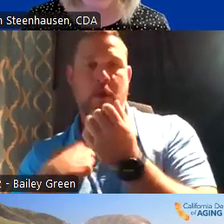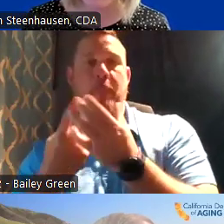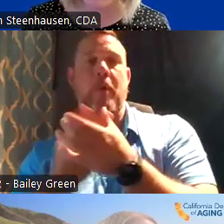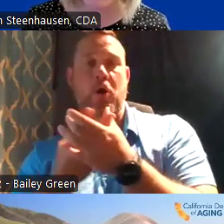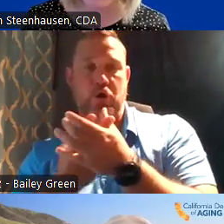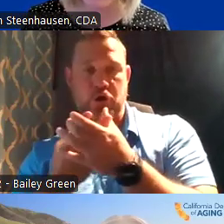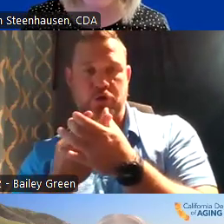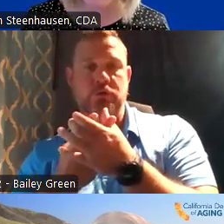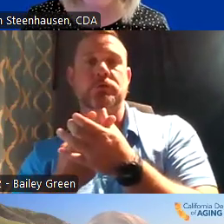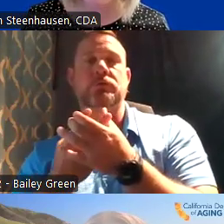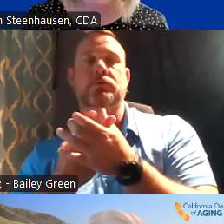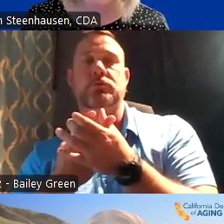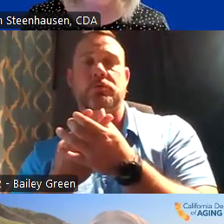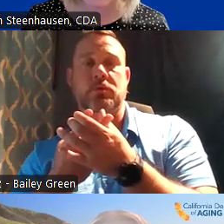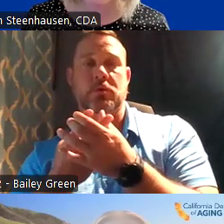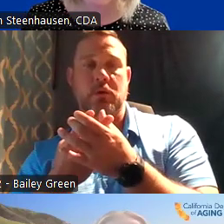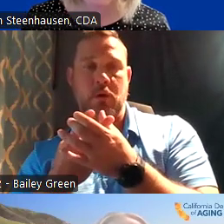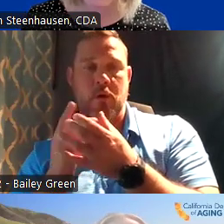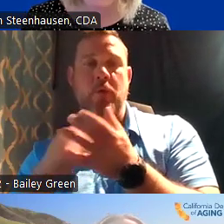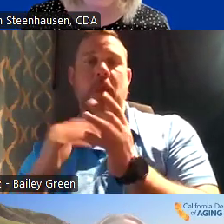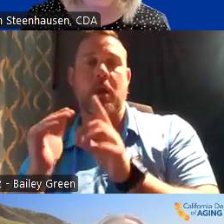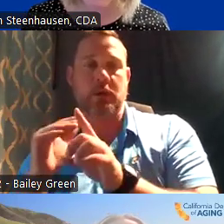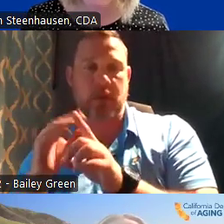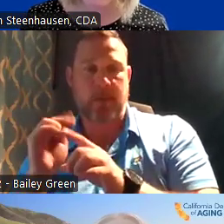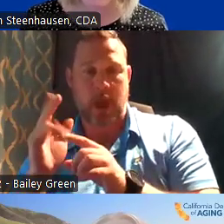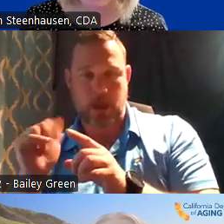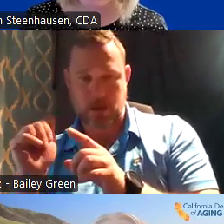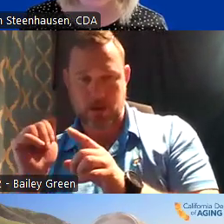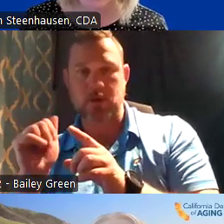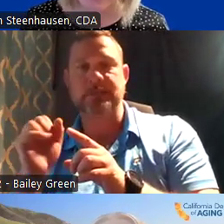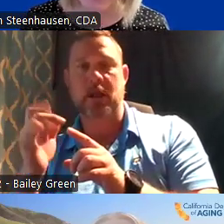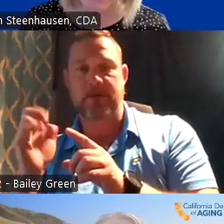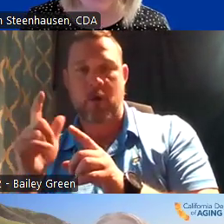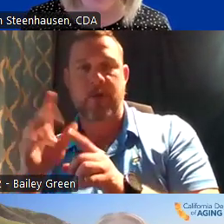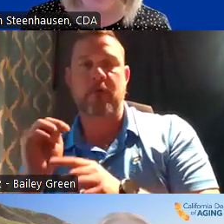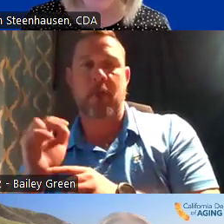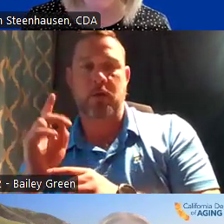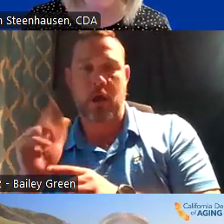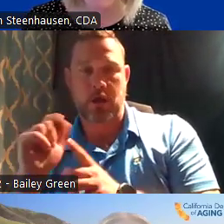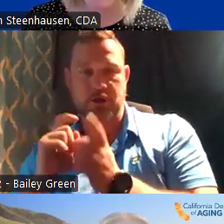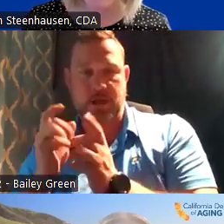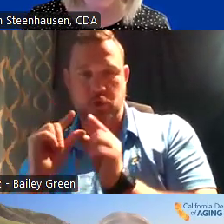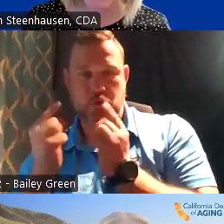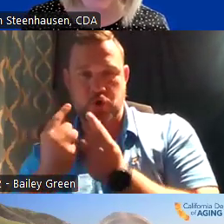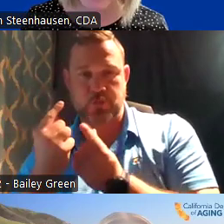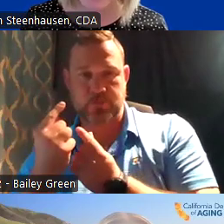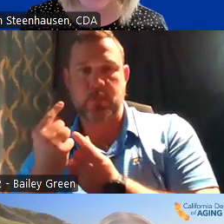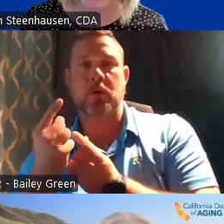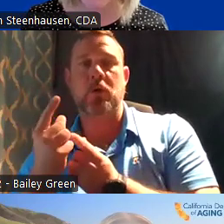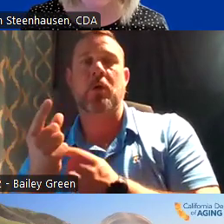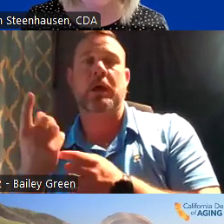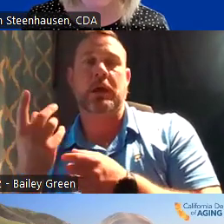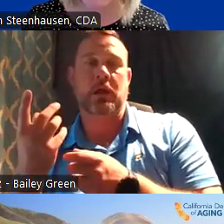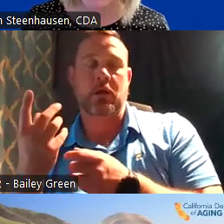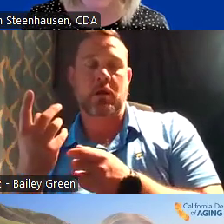working, as I said, with the consultant Maya Sandoval from Mandela Change Group. Continue to engage